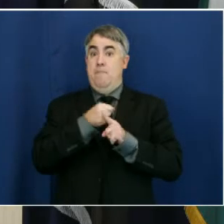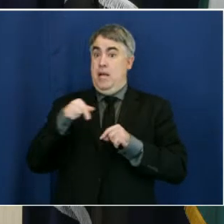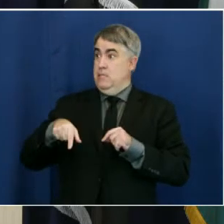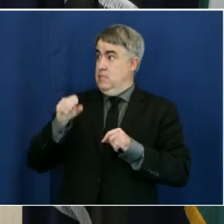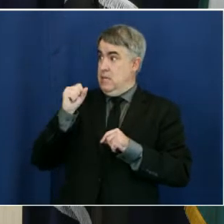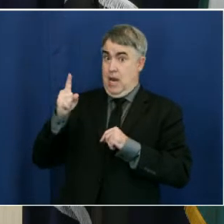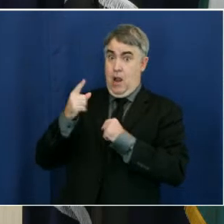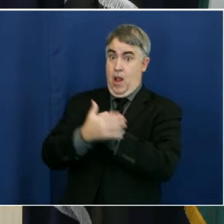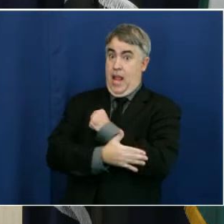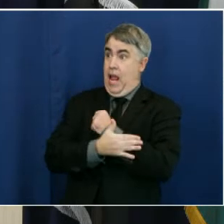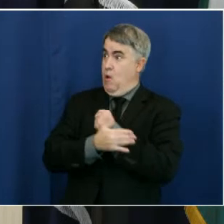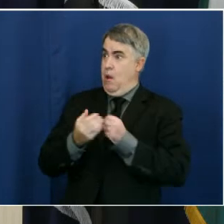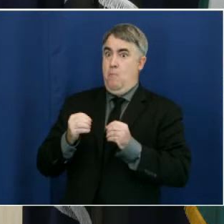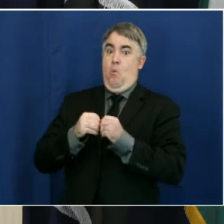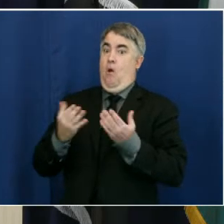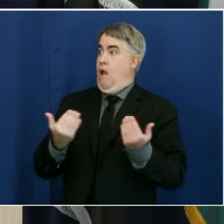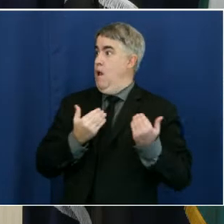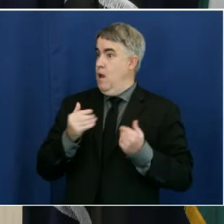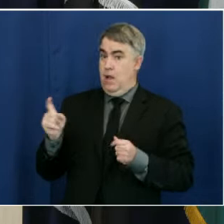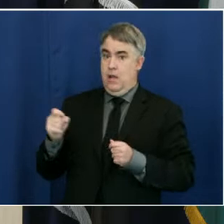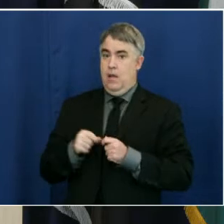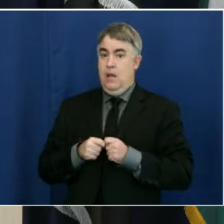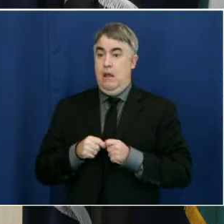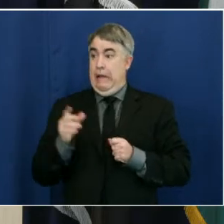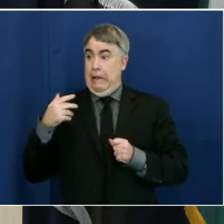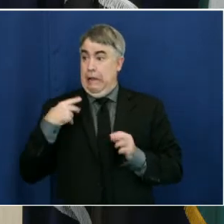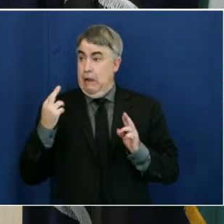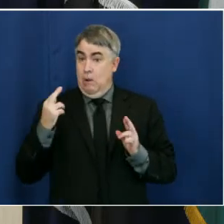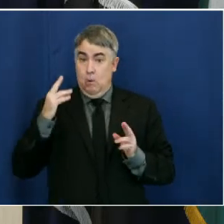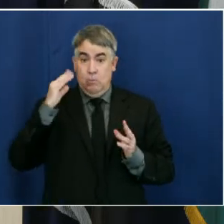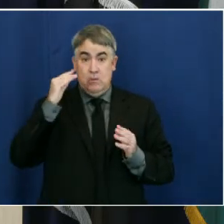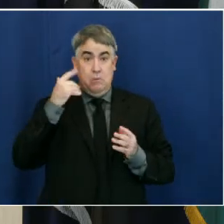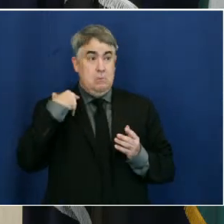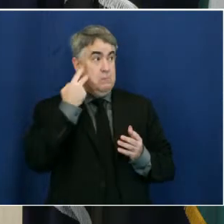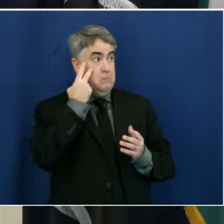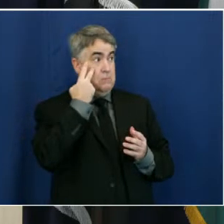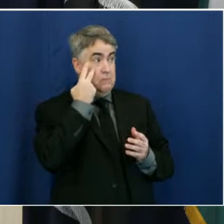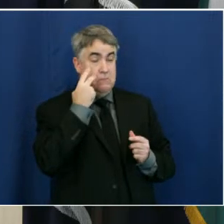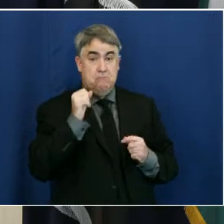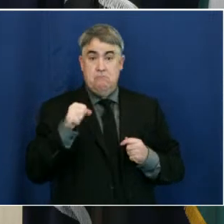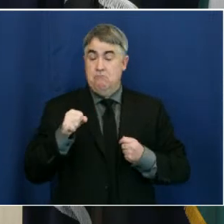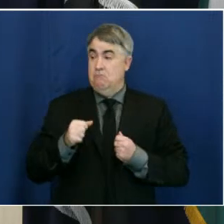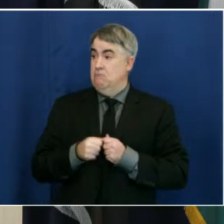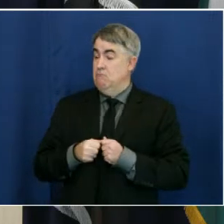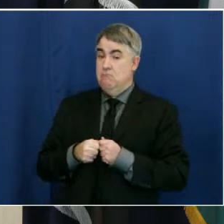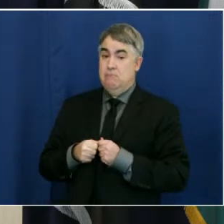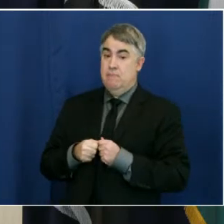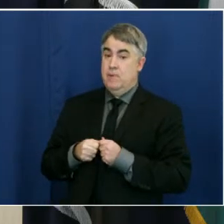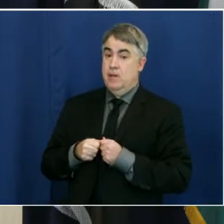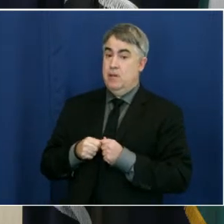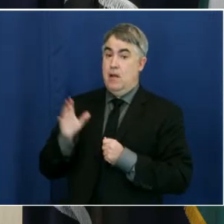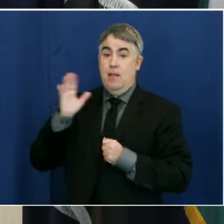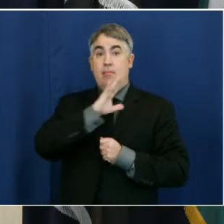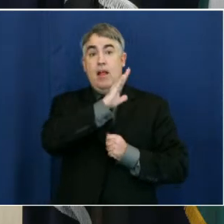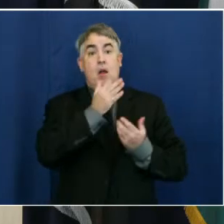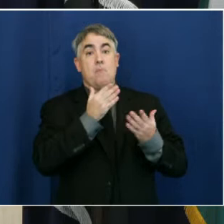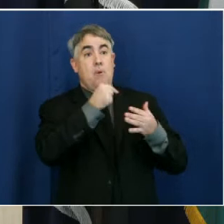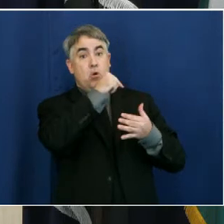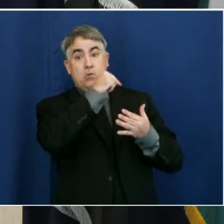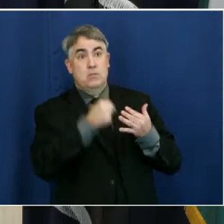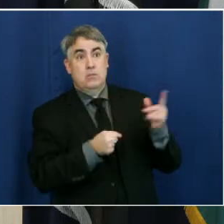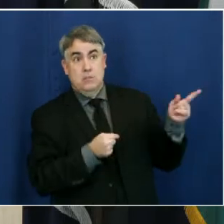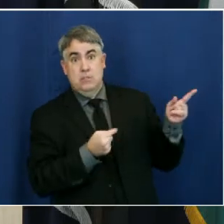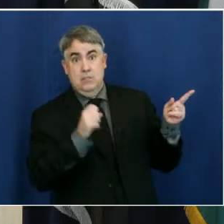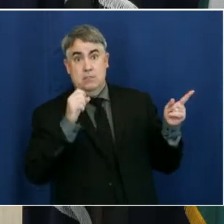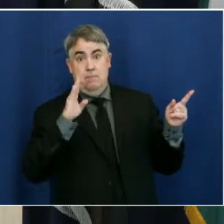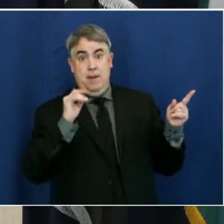that he has planned? Well, we hope it does. I mean, a number of the things that they're proposing are things, requirement